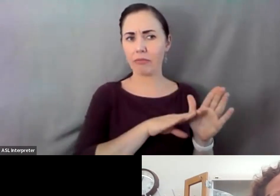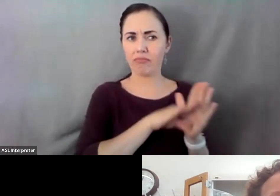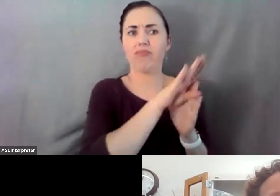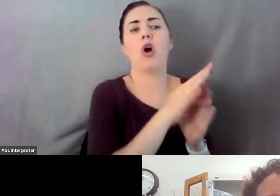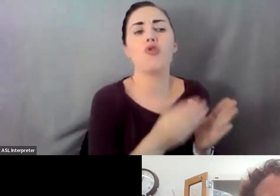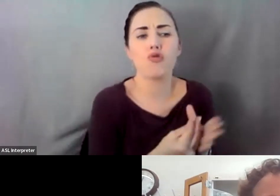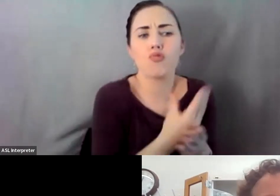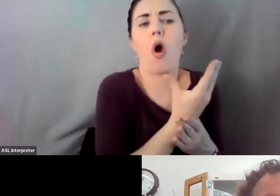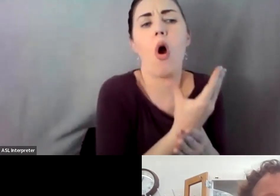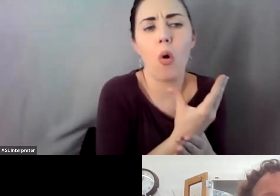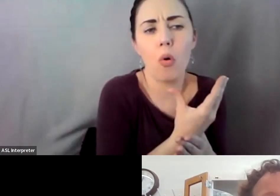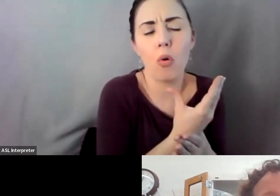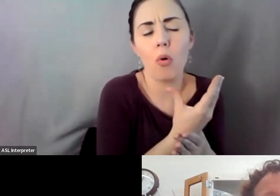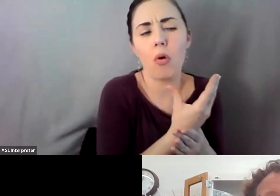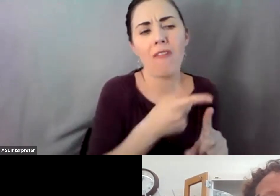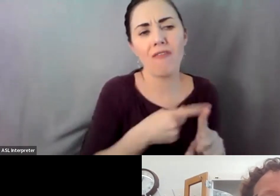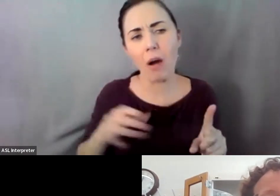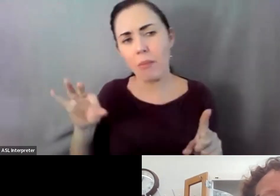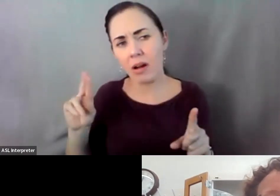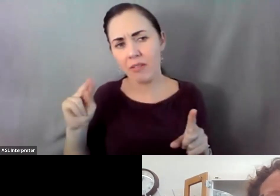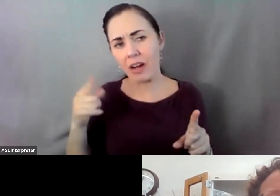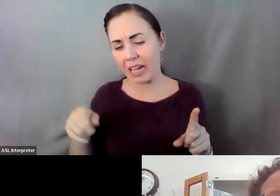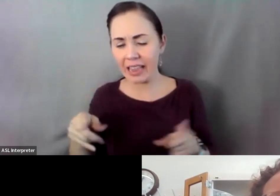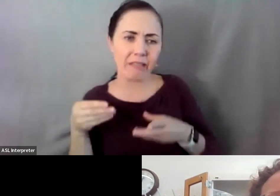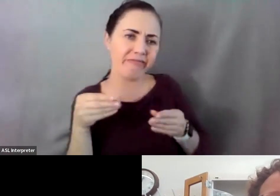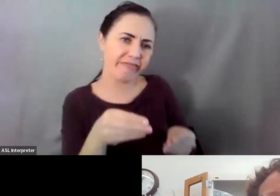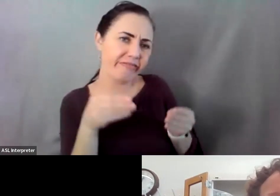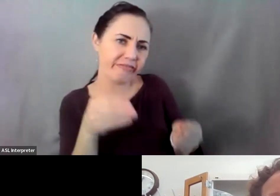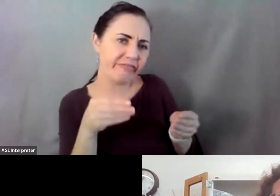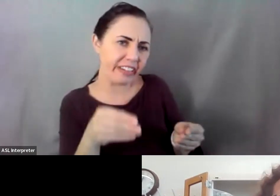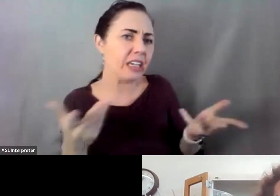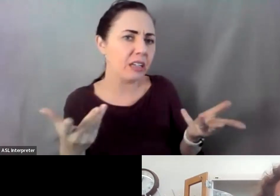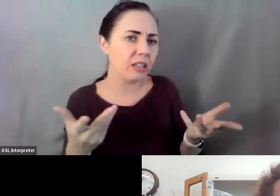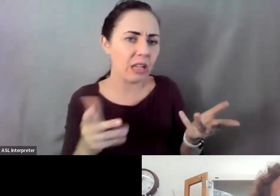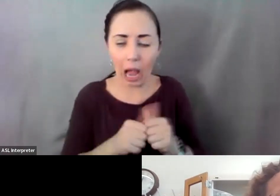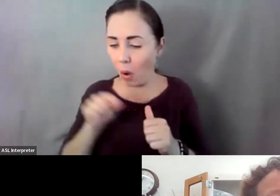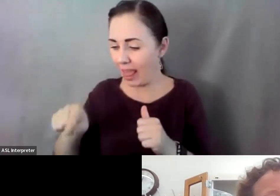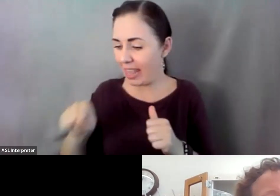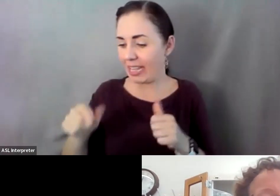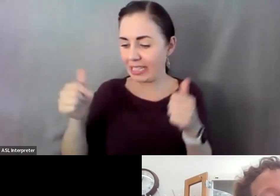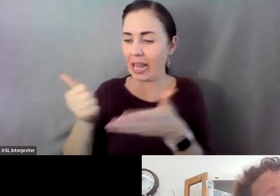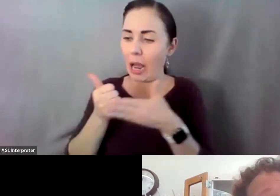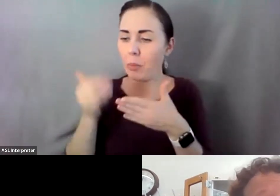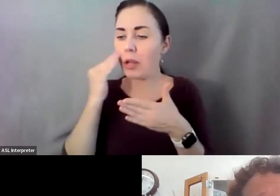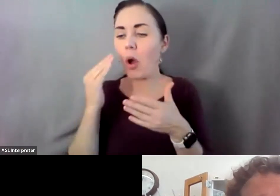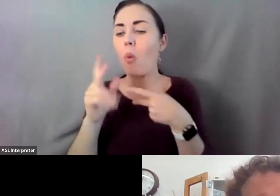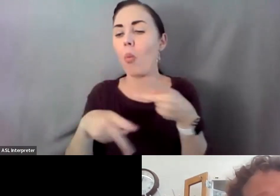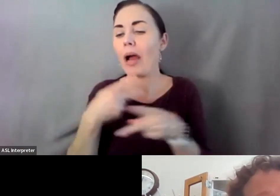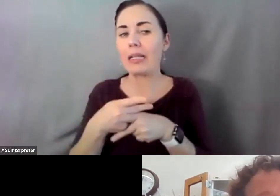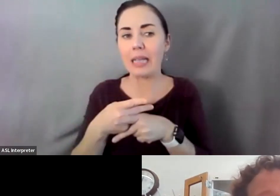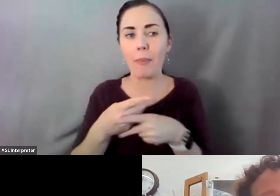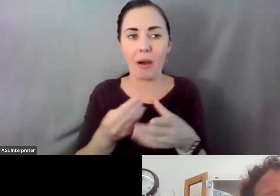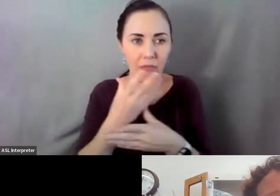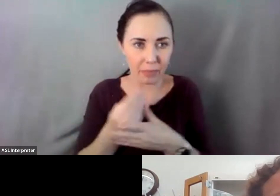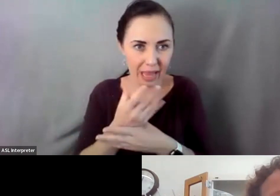how fungi feed plants and how the fungi that grow in an area can determine what plants grow there. Only some fungi can